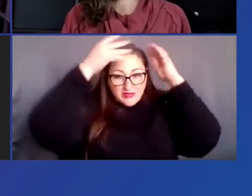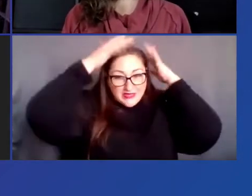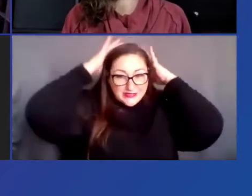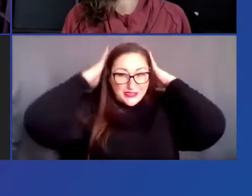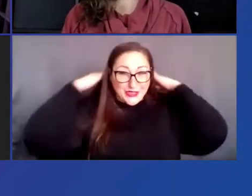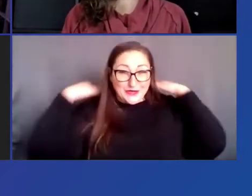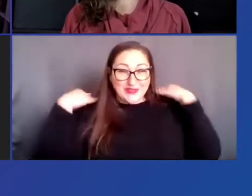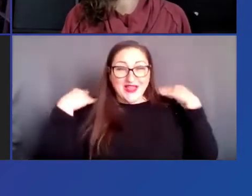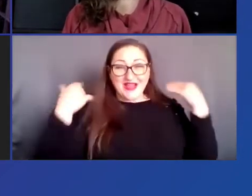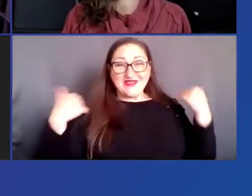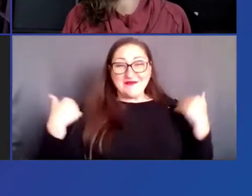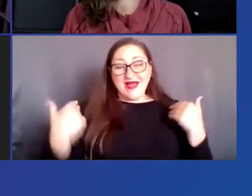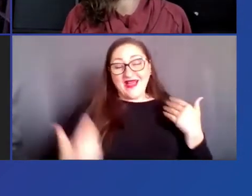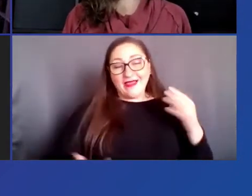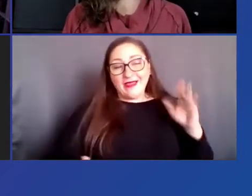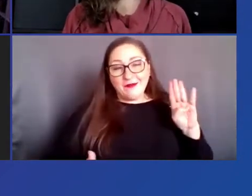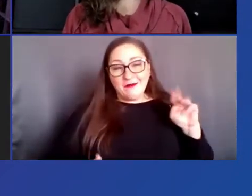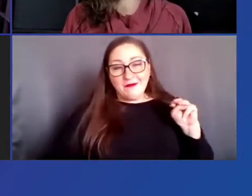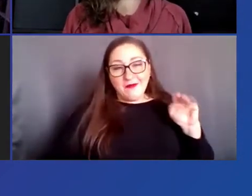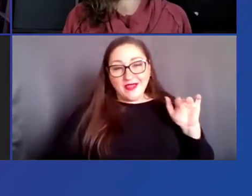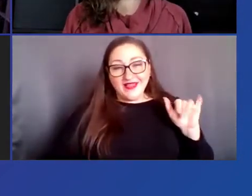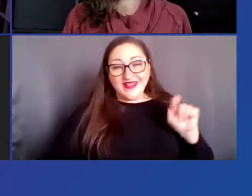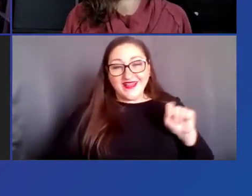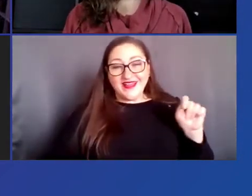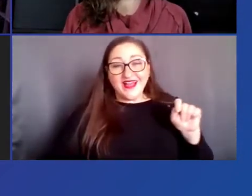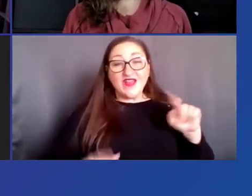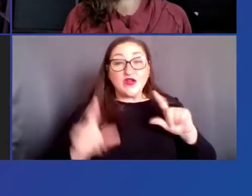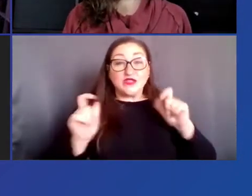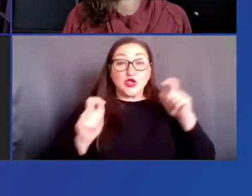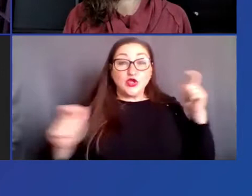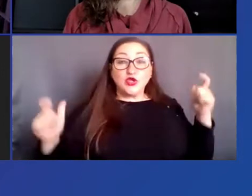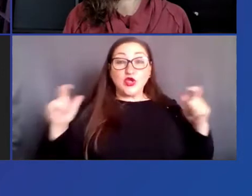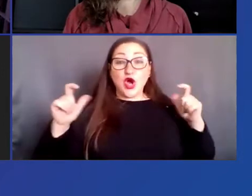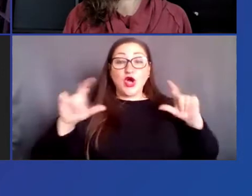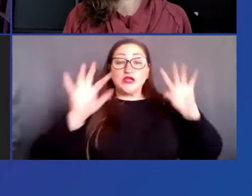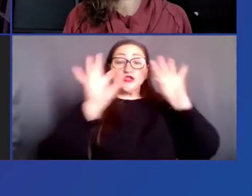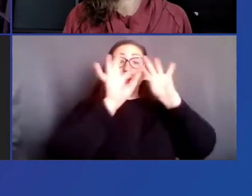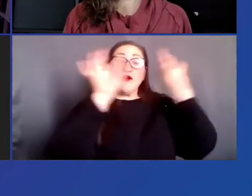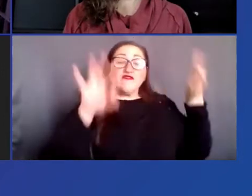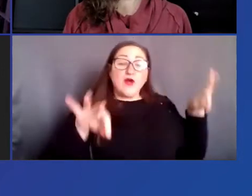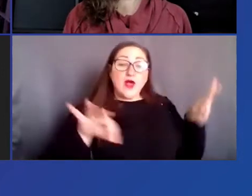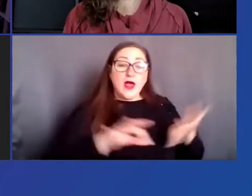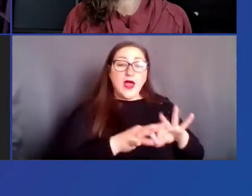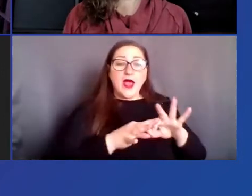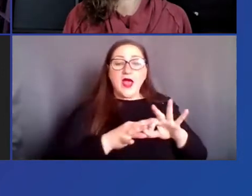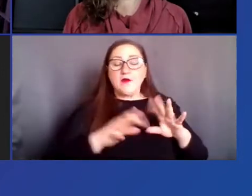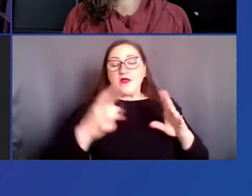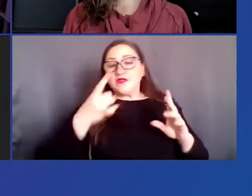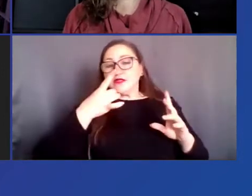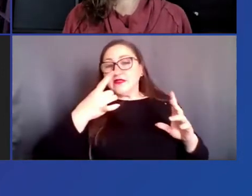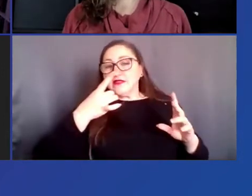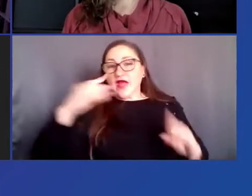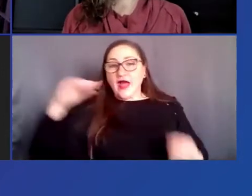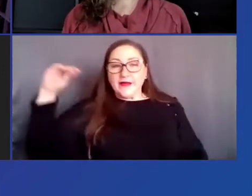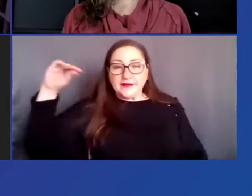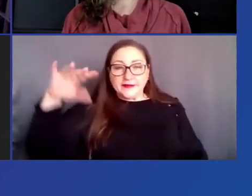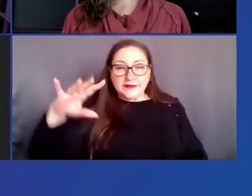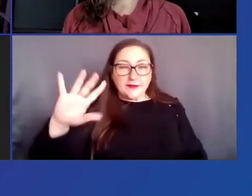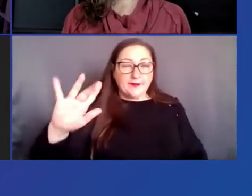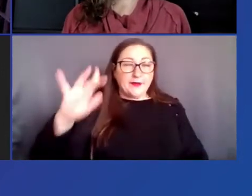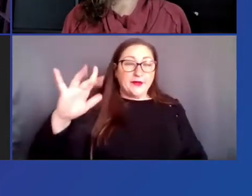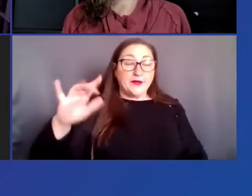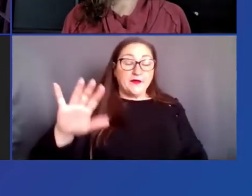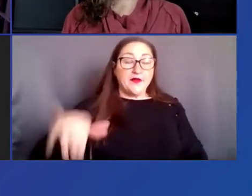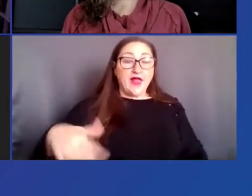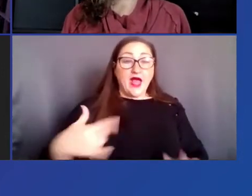too. And then there's a large frame behind me. There's a bit of a glare there. There's some painting of